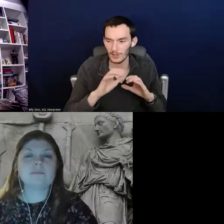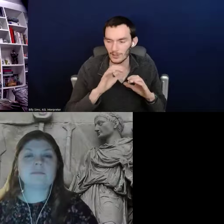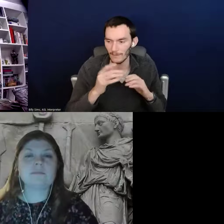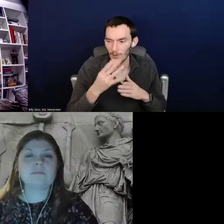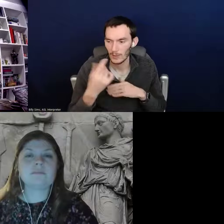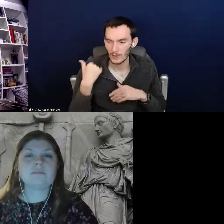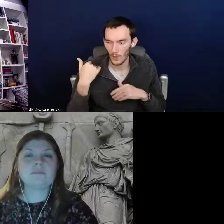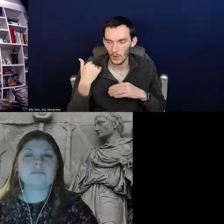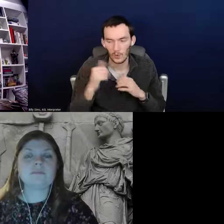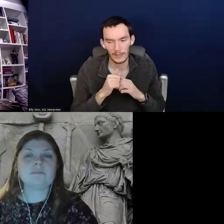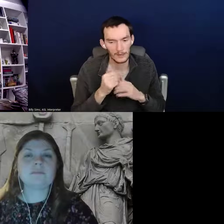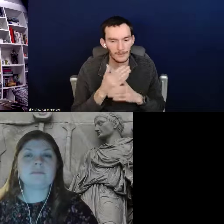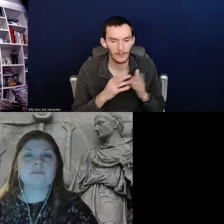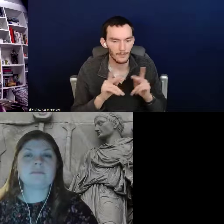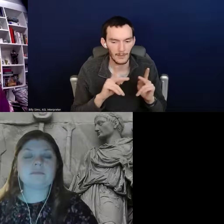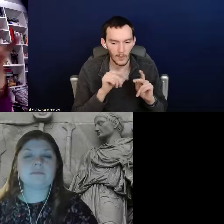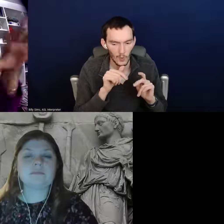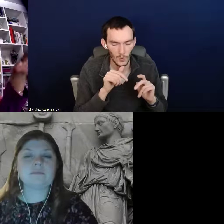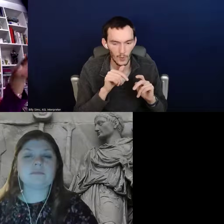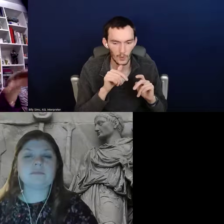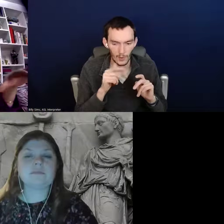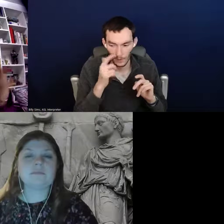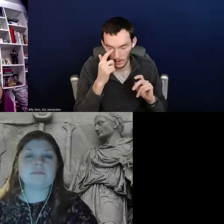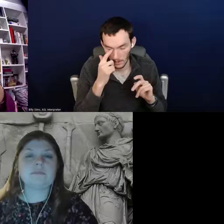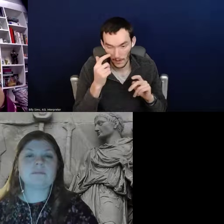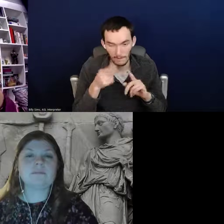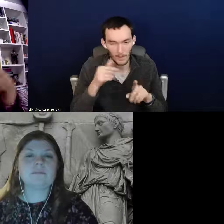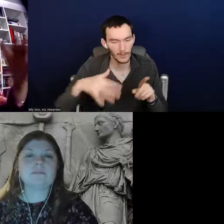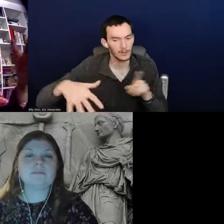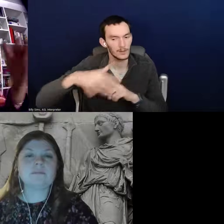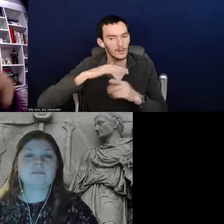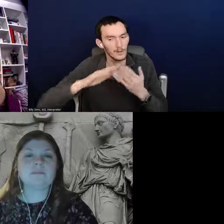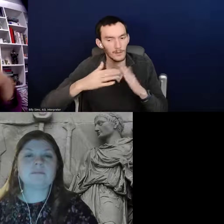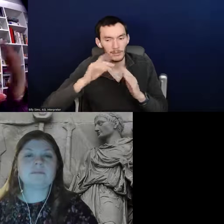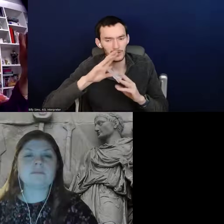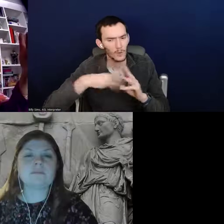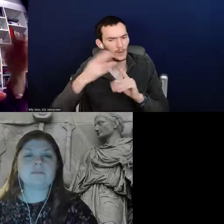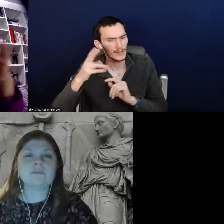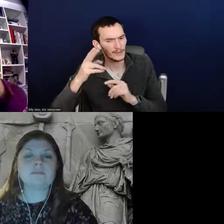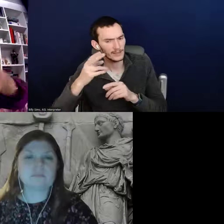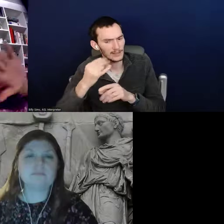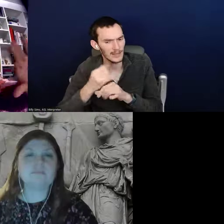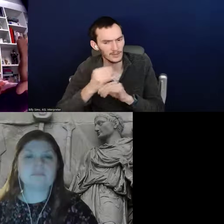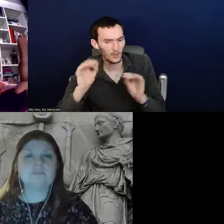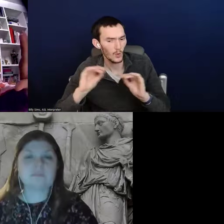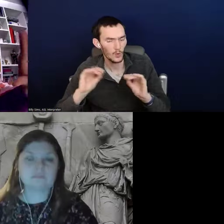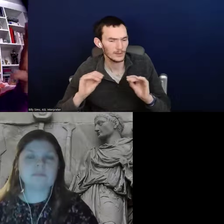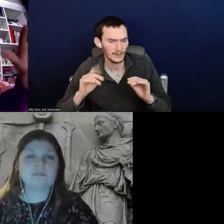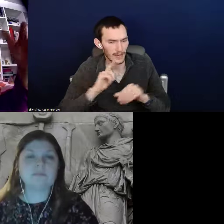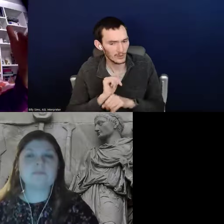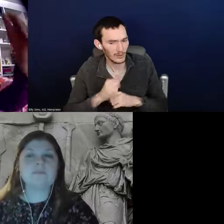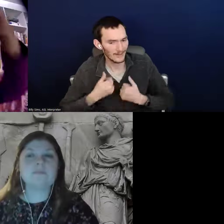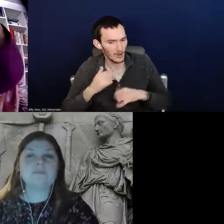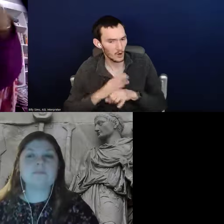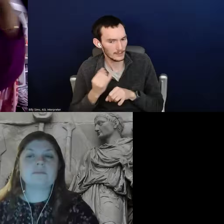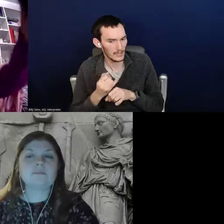weeks ago with some of the folks who are from the surrounding villages because it's a World Heritage Site. No one's actively living on the site. They've been pushed off.